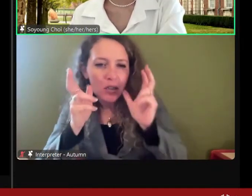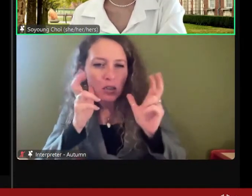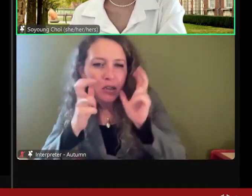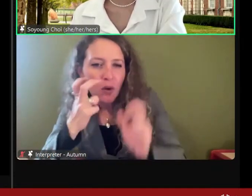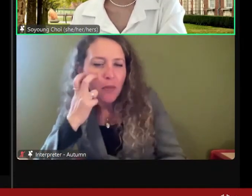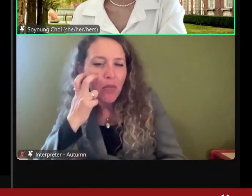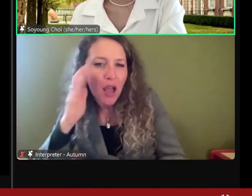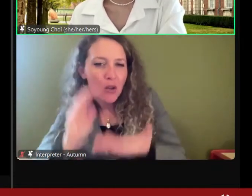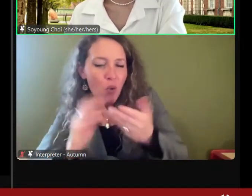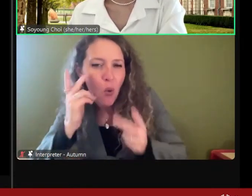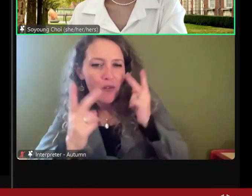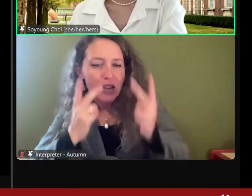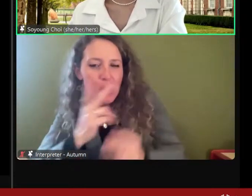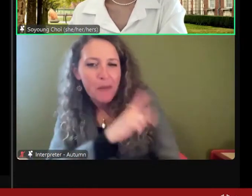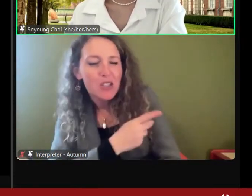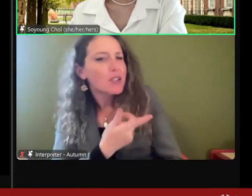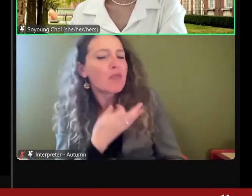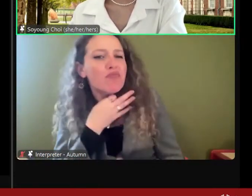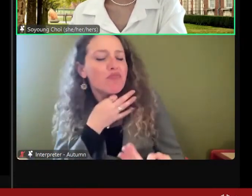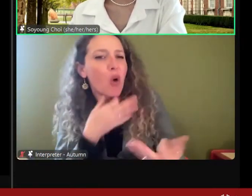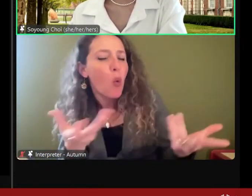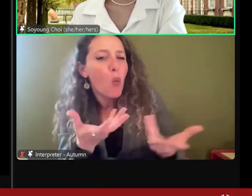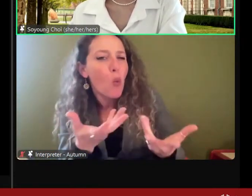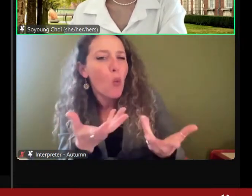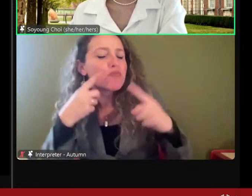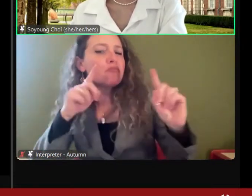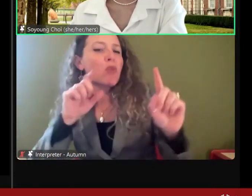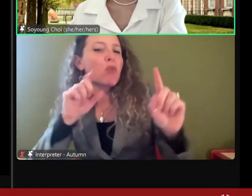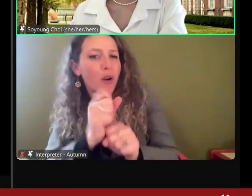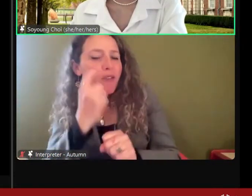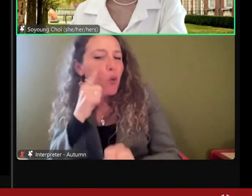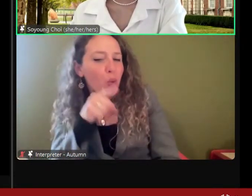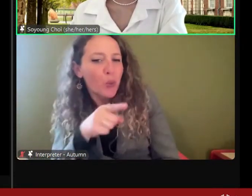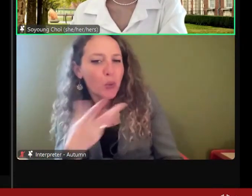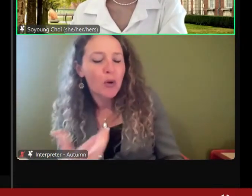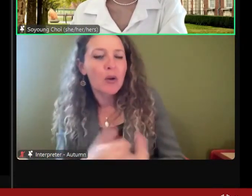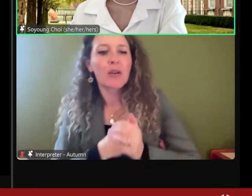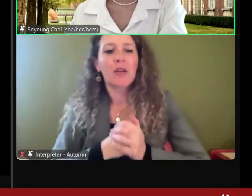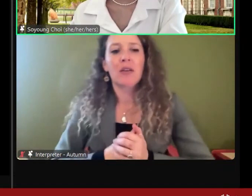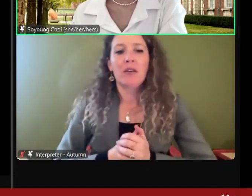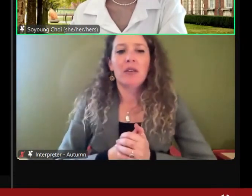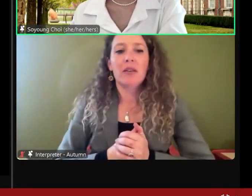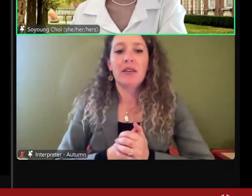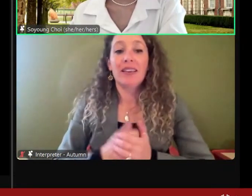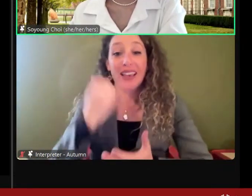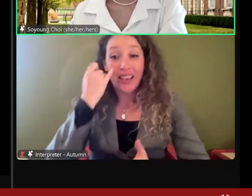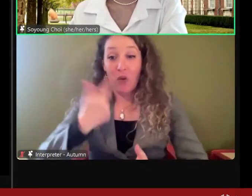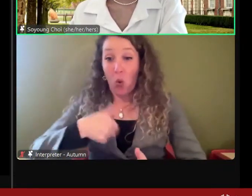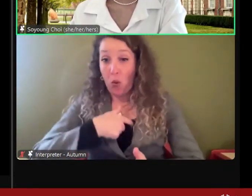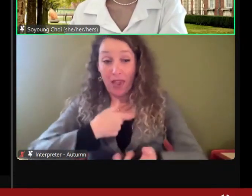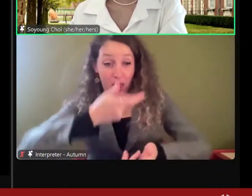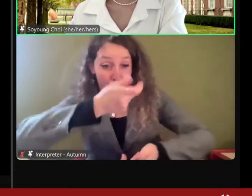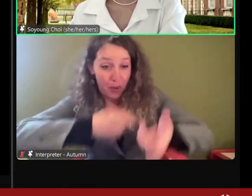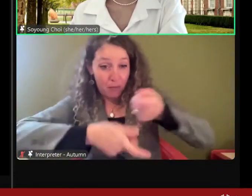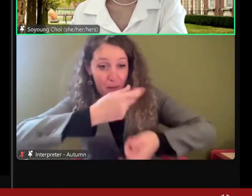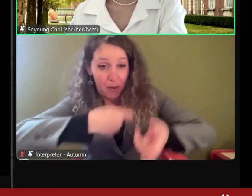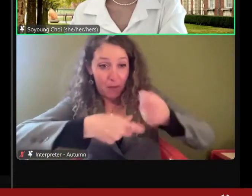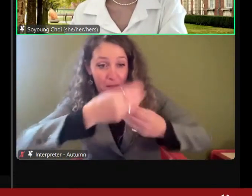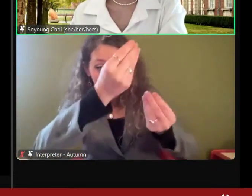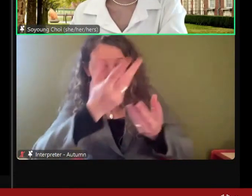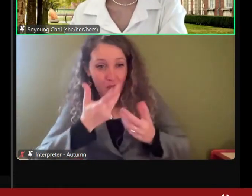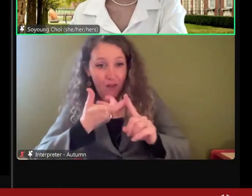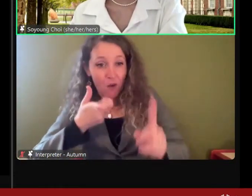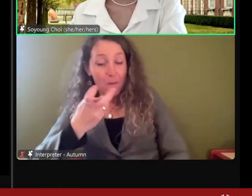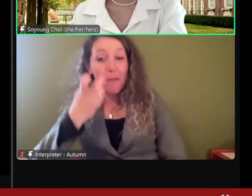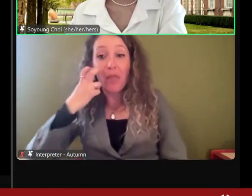it isn't. By regularly collecting insights from blind and low vision patients, we can